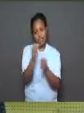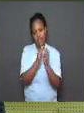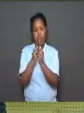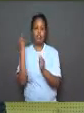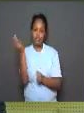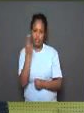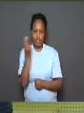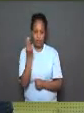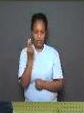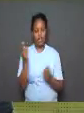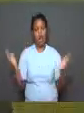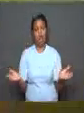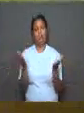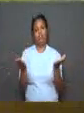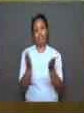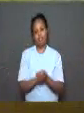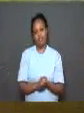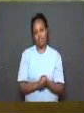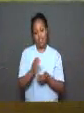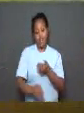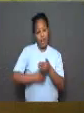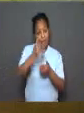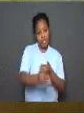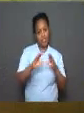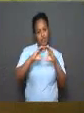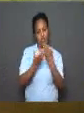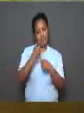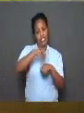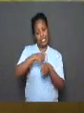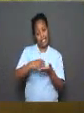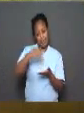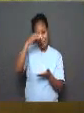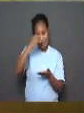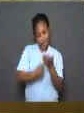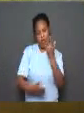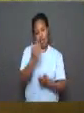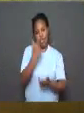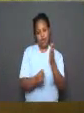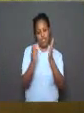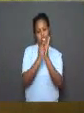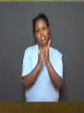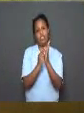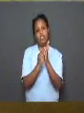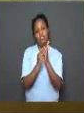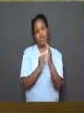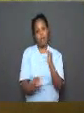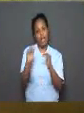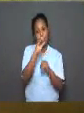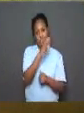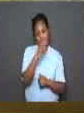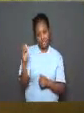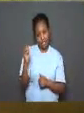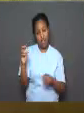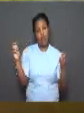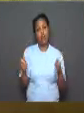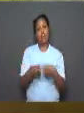the common good. In our next lesson, we will discuss rule of law